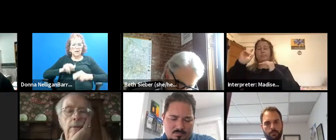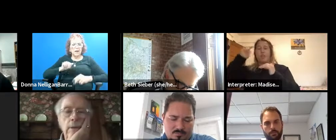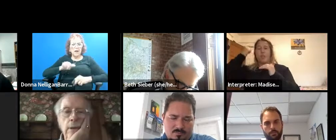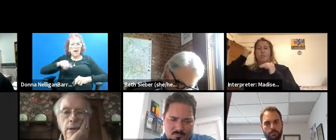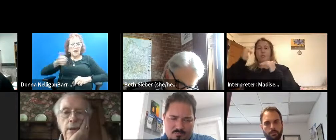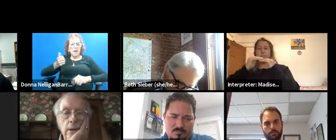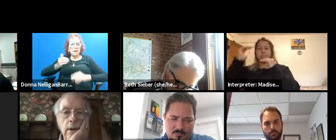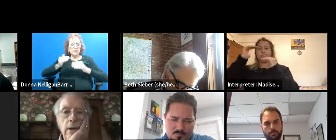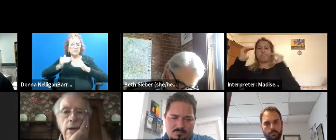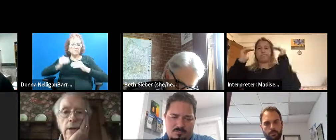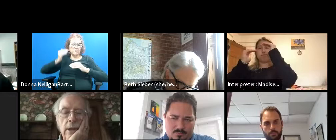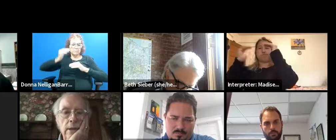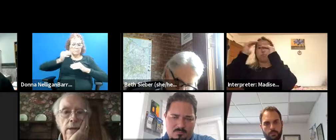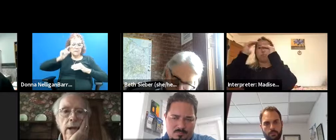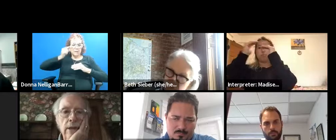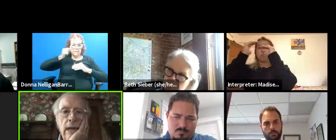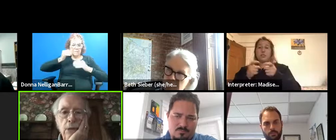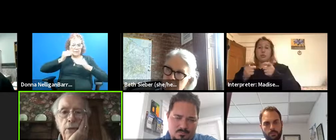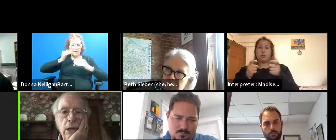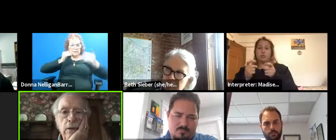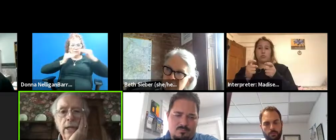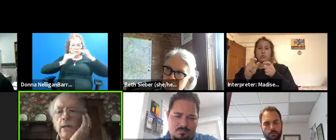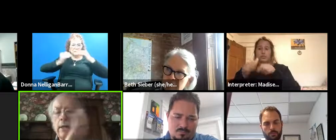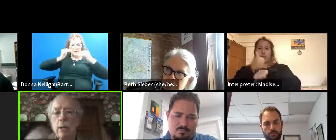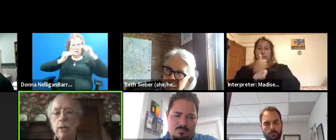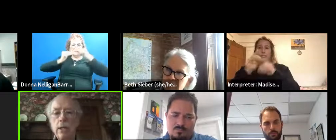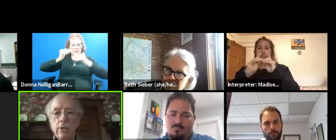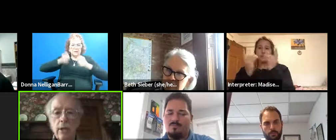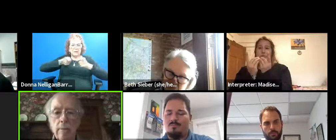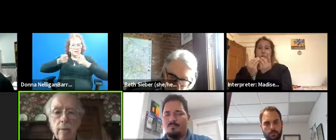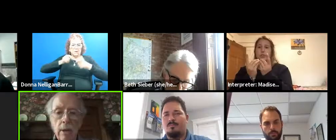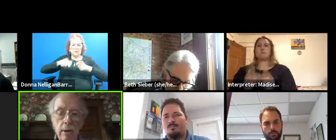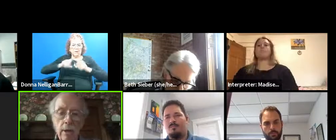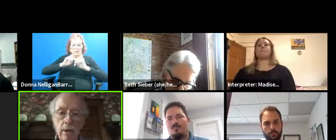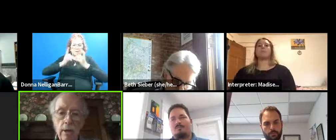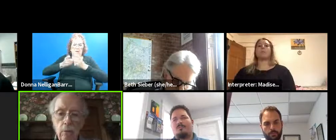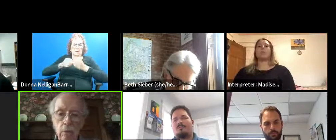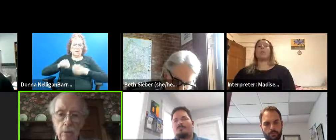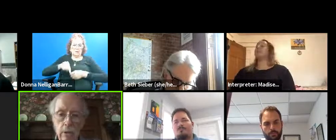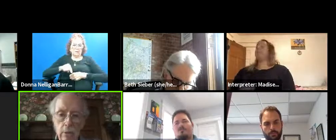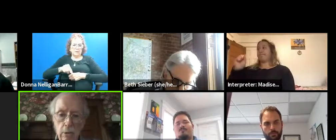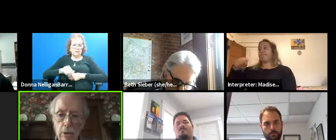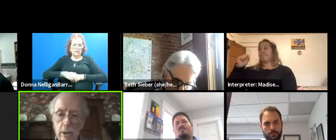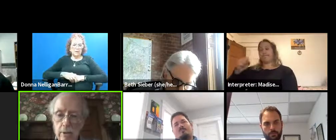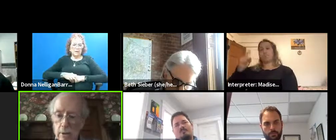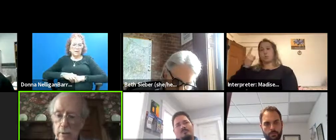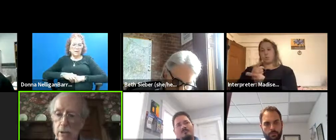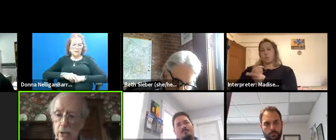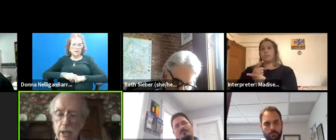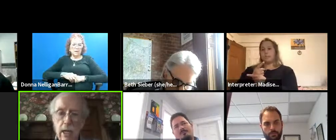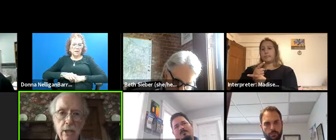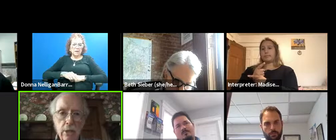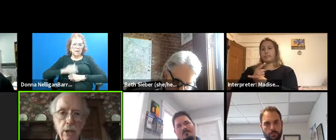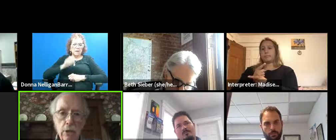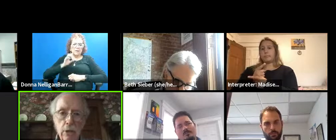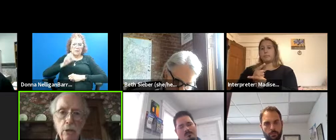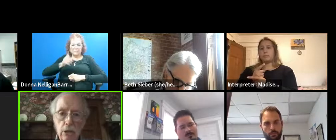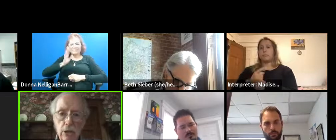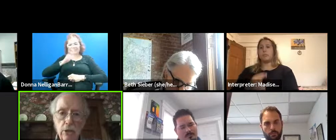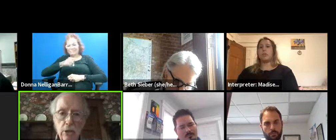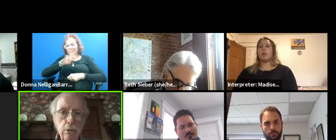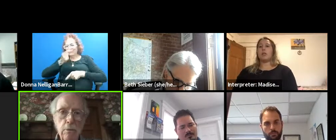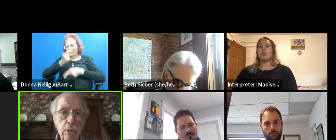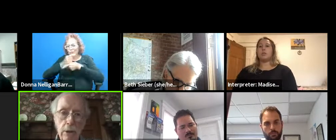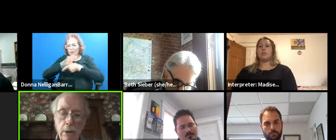other ones. I got that right, Bill? that is absolutely correct, Malik. It's the city has the authority to